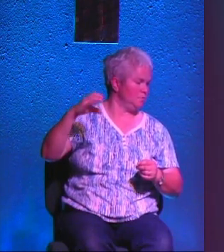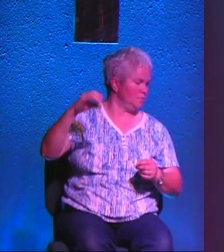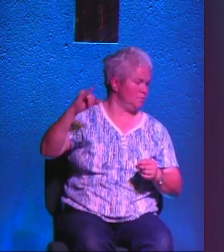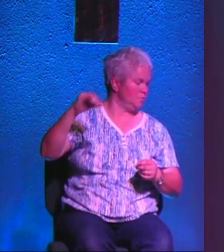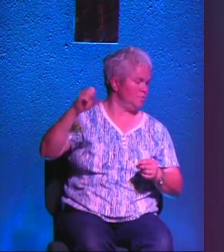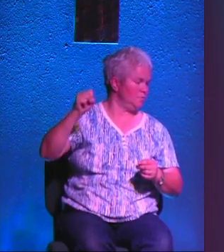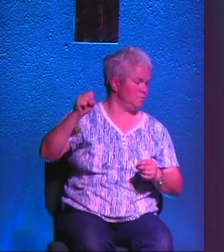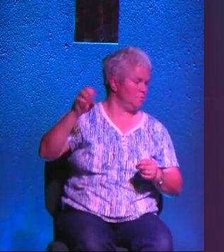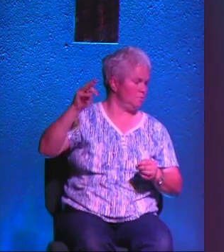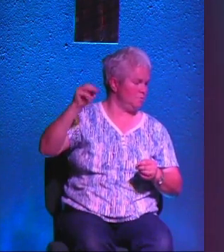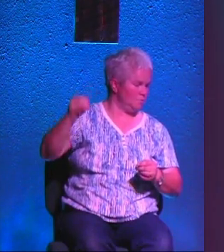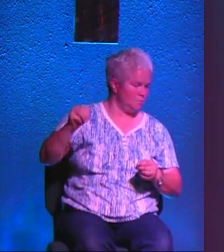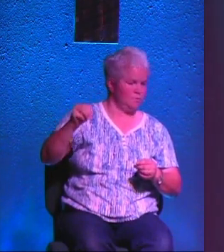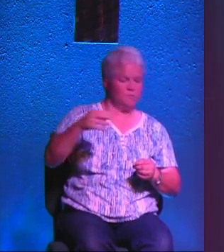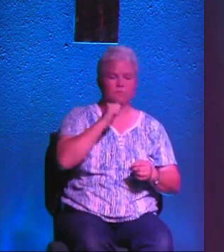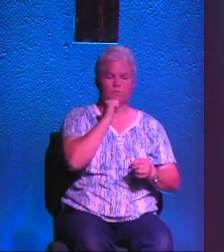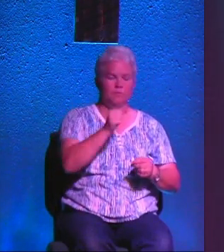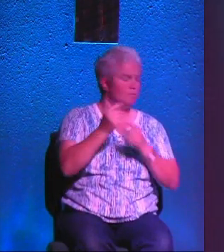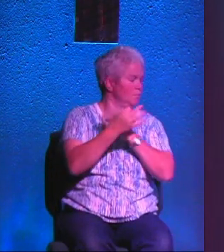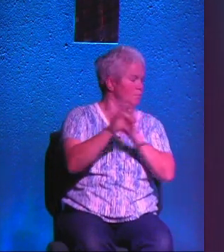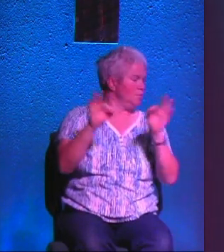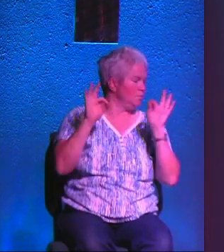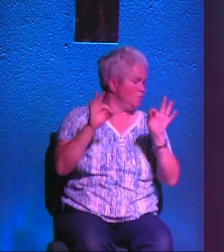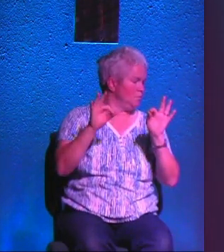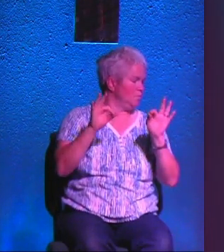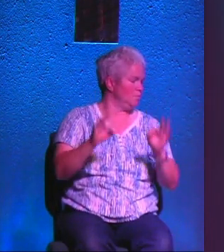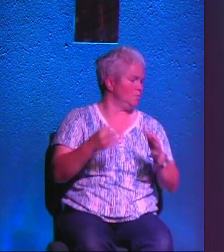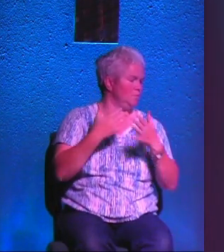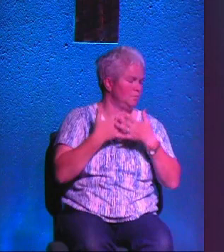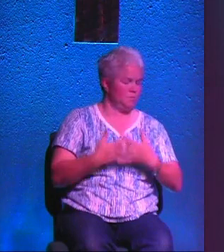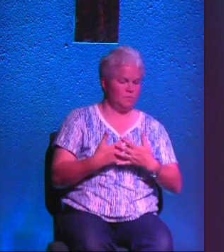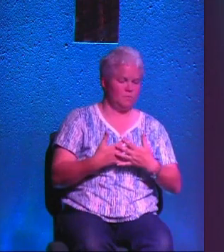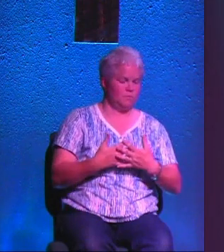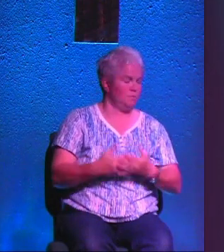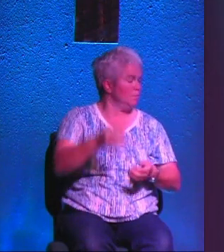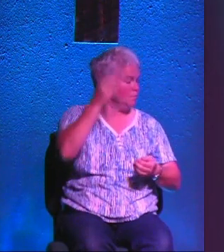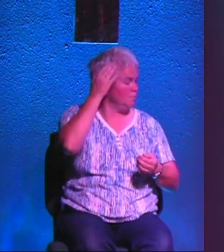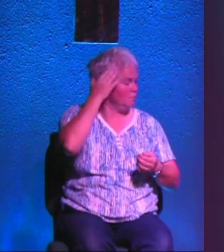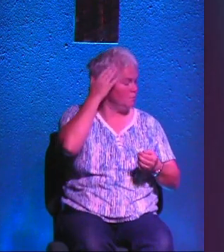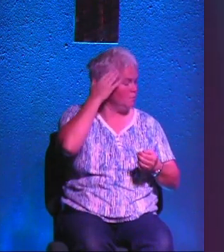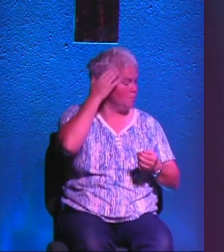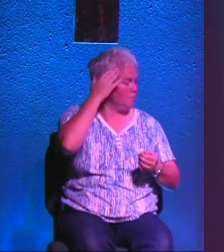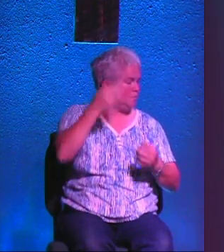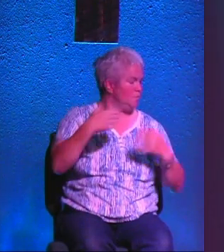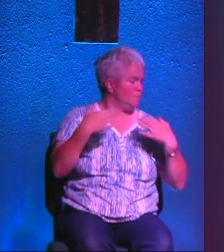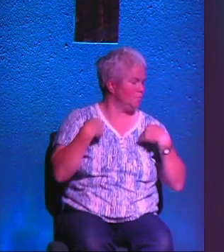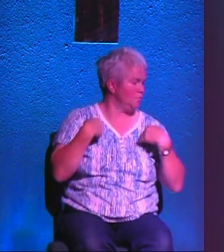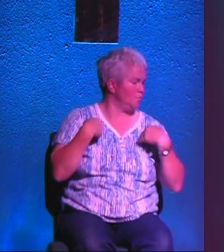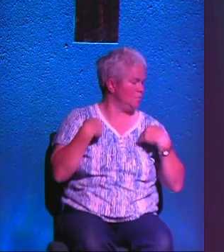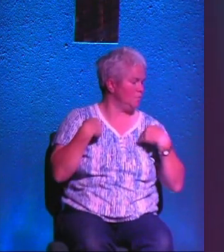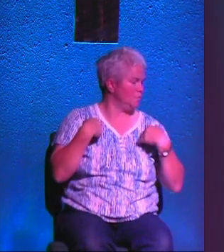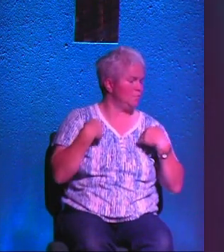and body are in constant conflict. What in the world? Who would seek to put their mind and their body